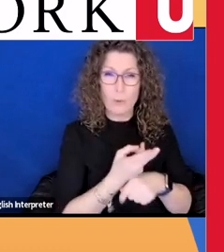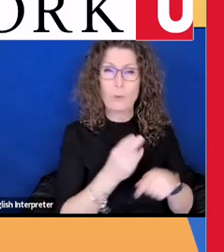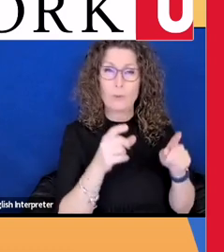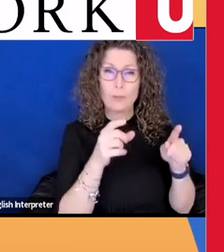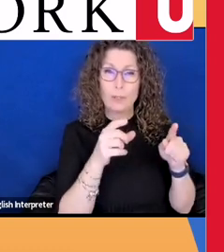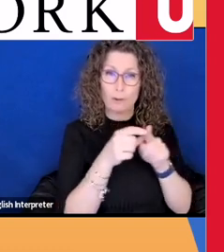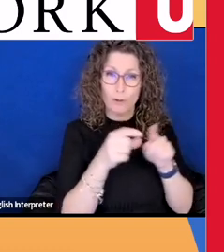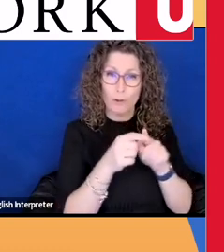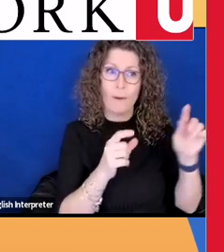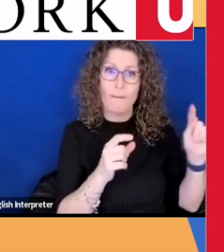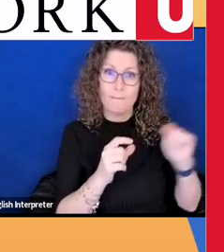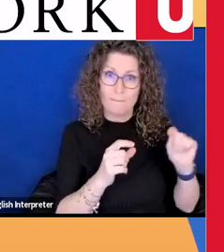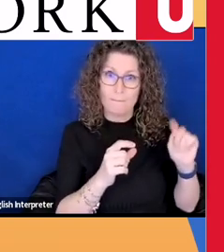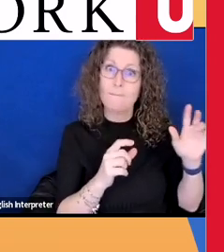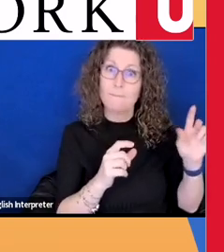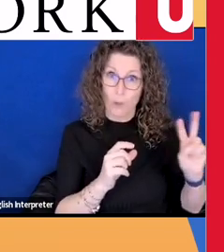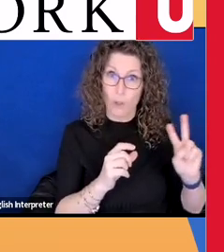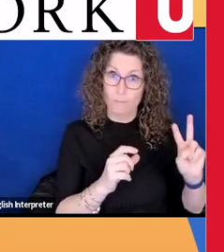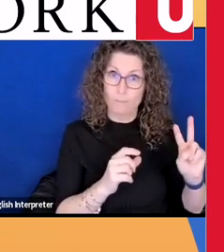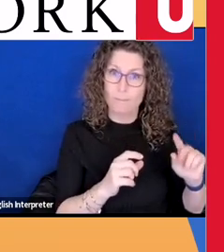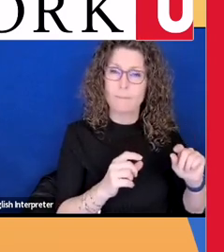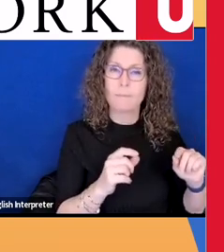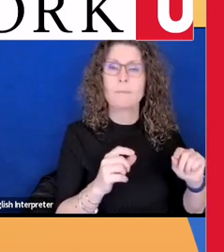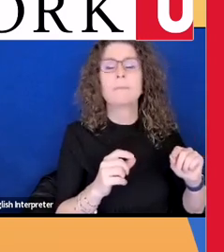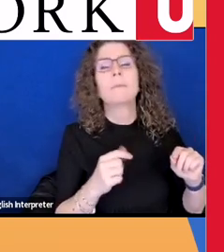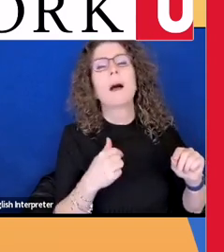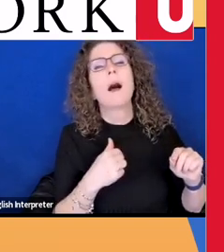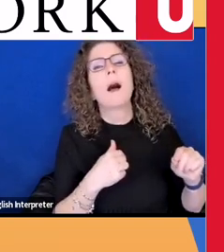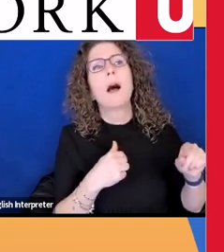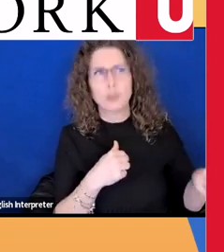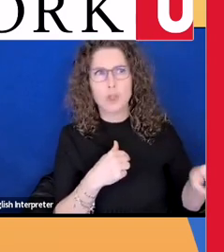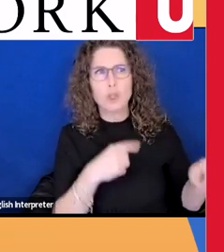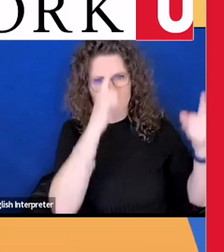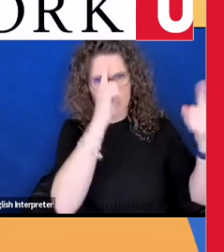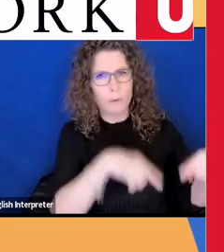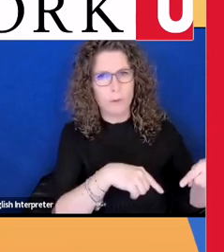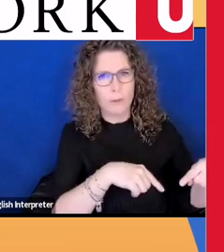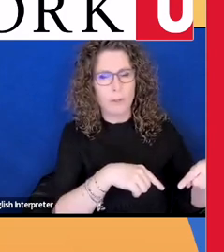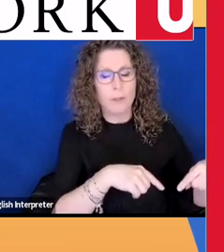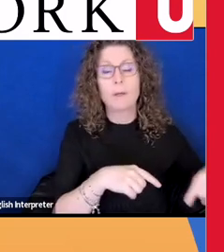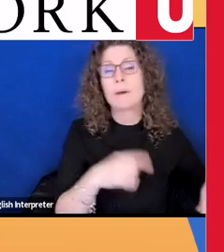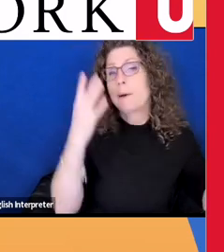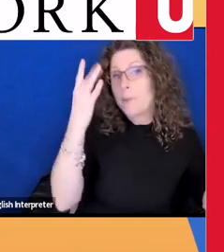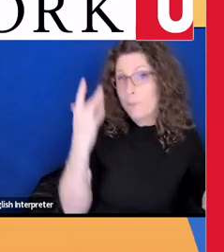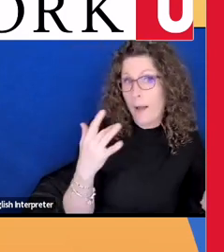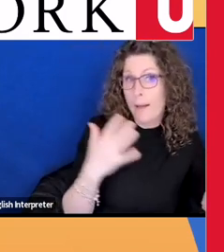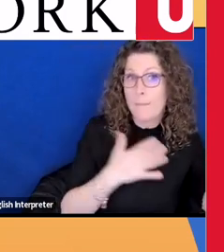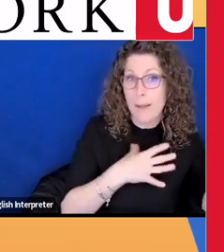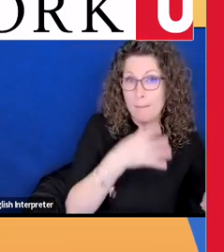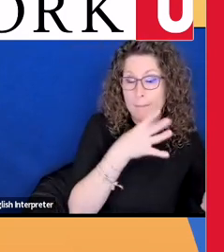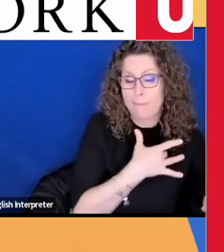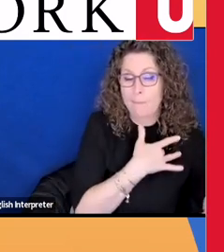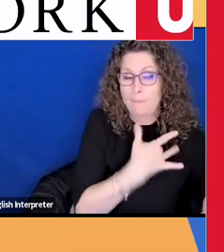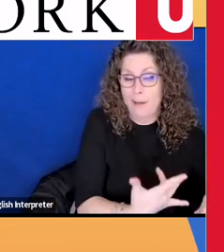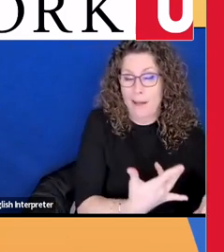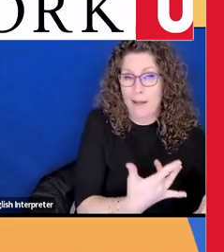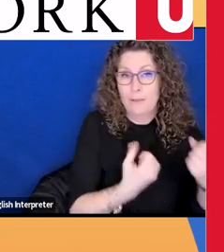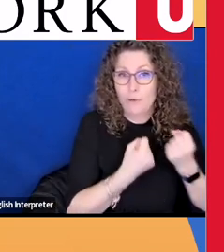she. I am certain because this is the way my mother always invokes the term